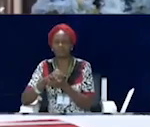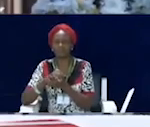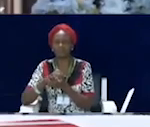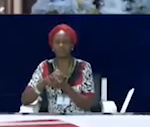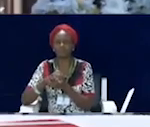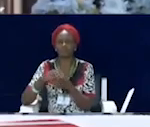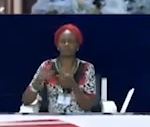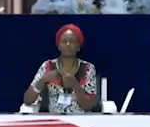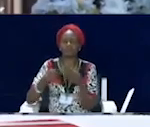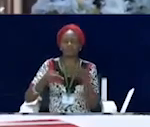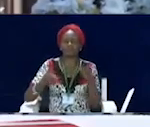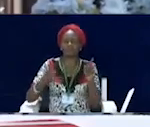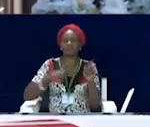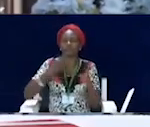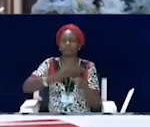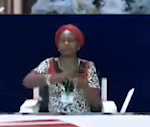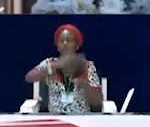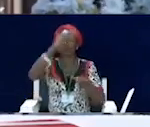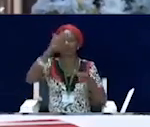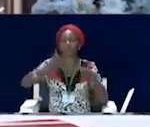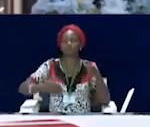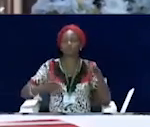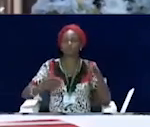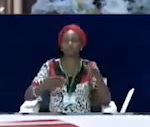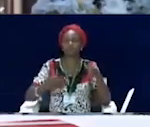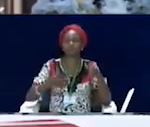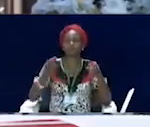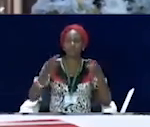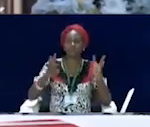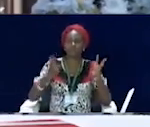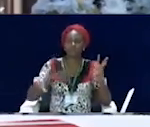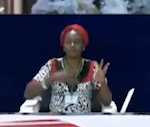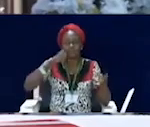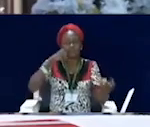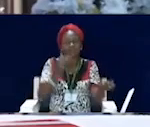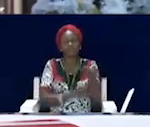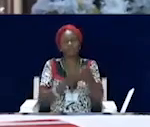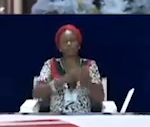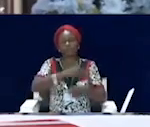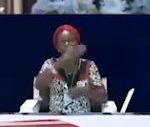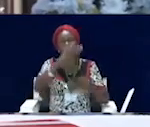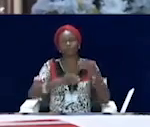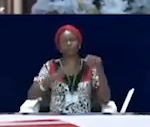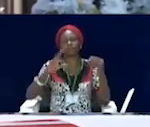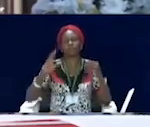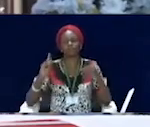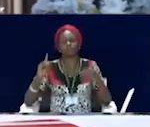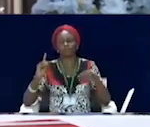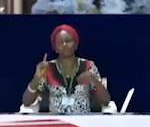And then let me conclude the way my daughter concluded.